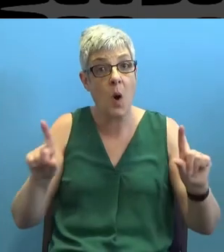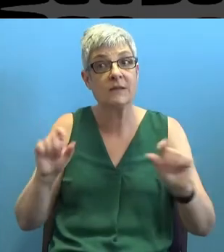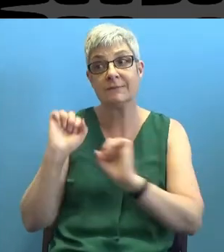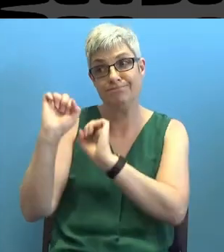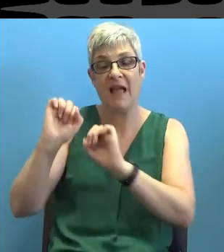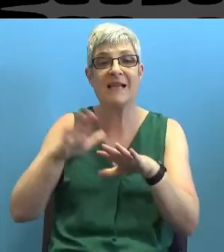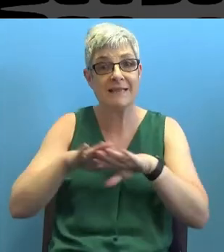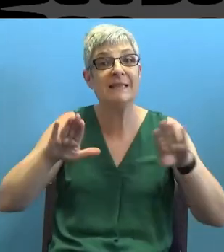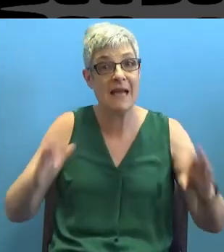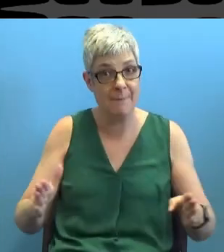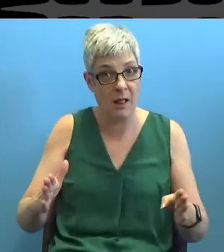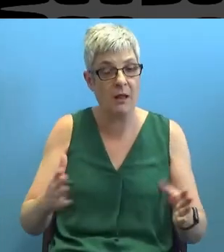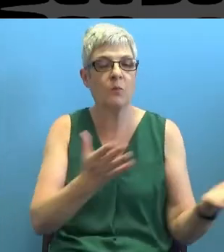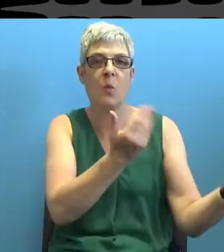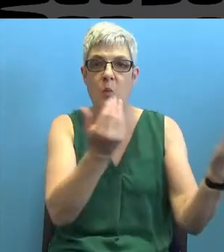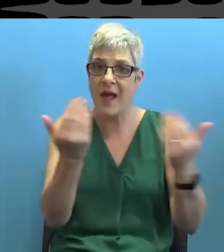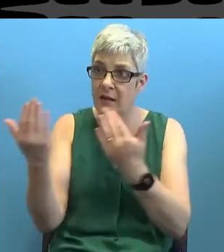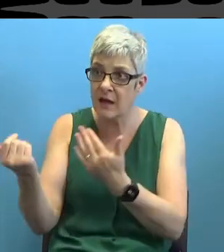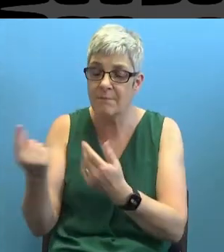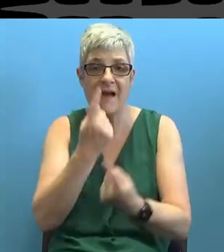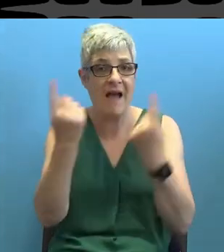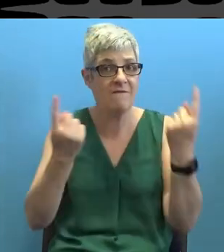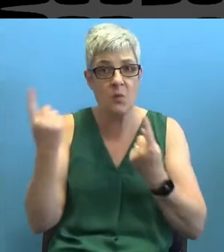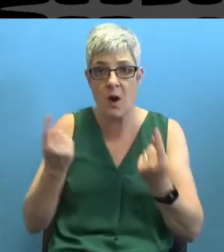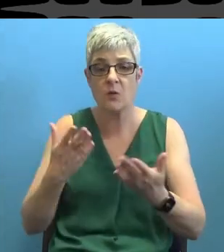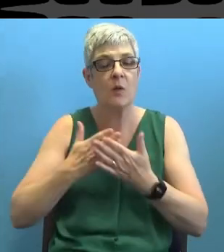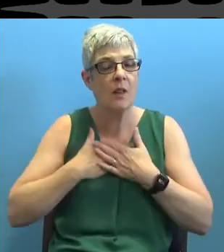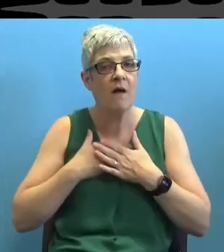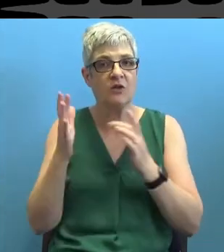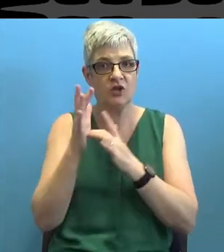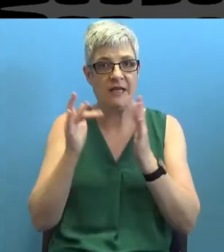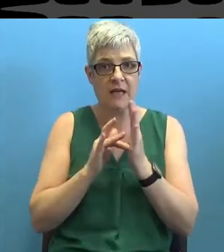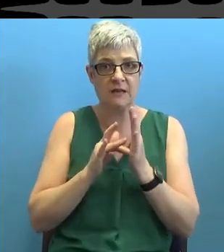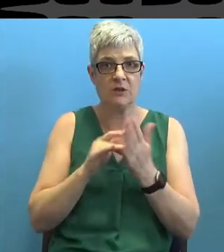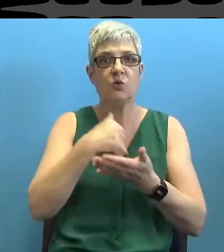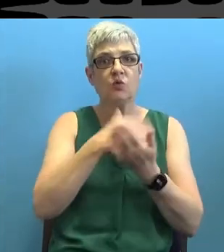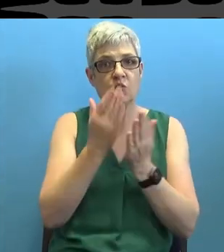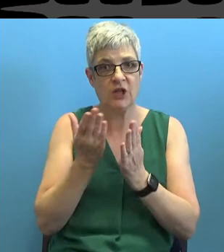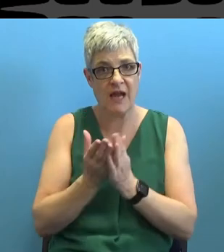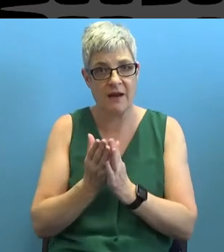who love Jesus to share in this meal with us.